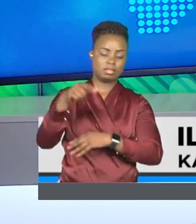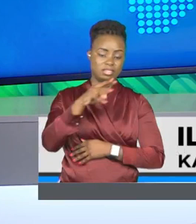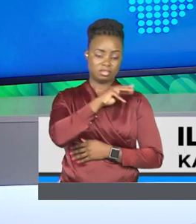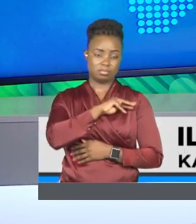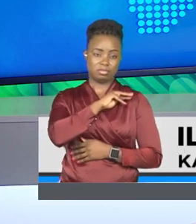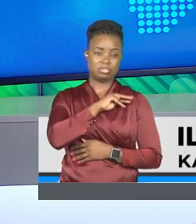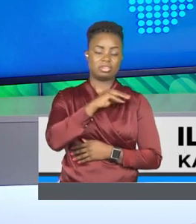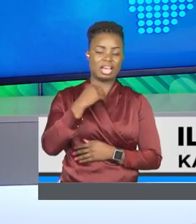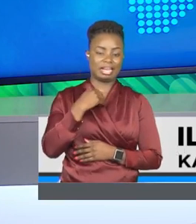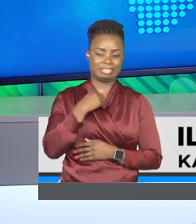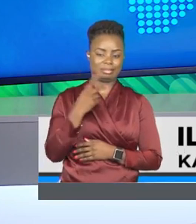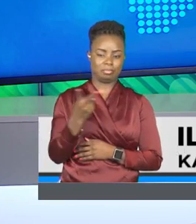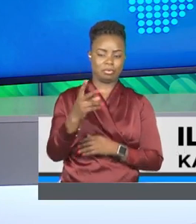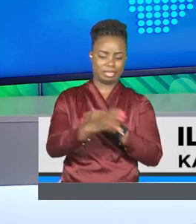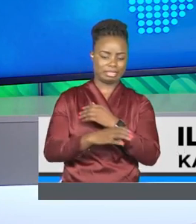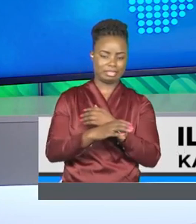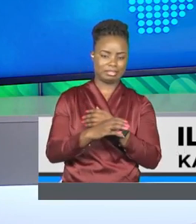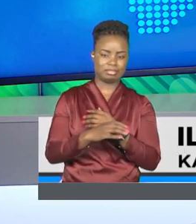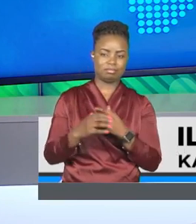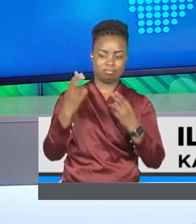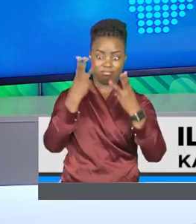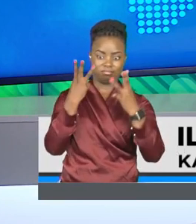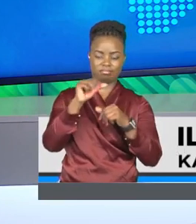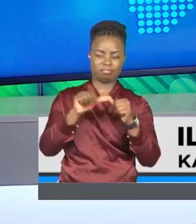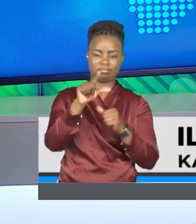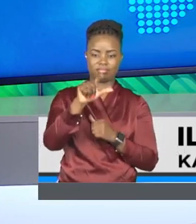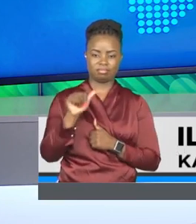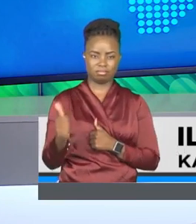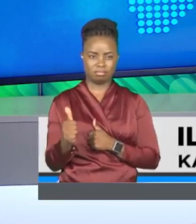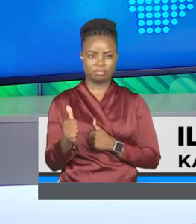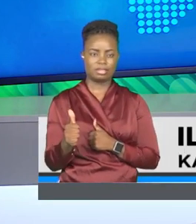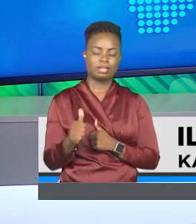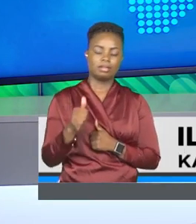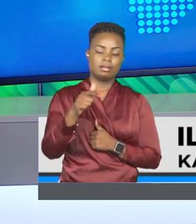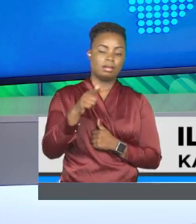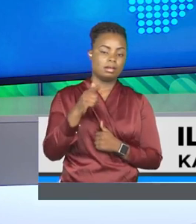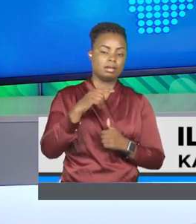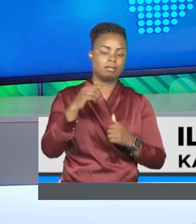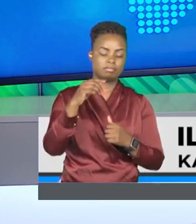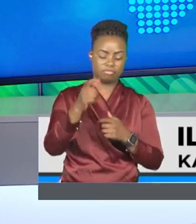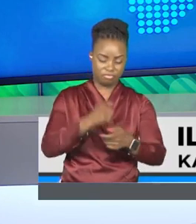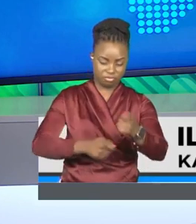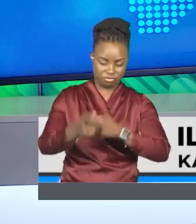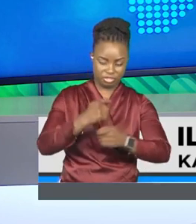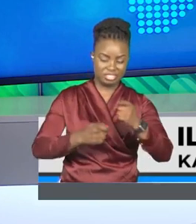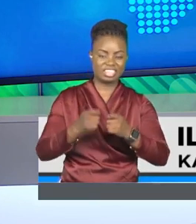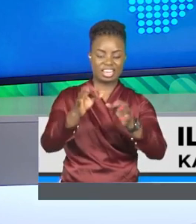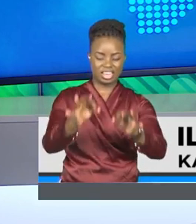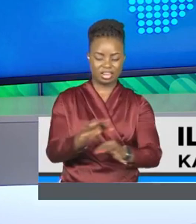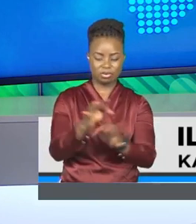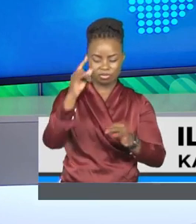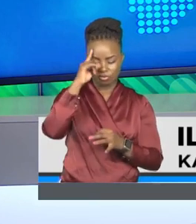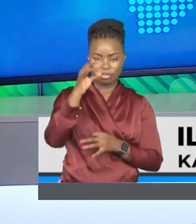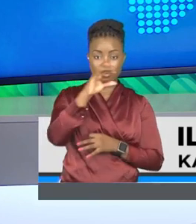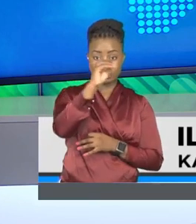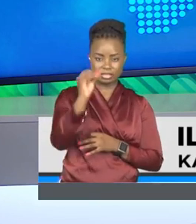soaring between the two countries. Landlocked Uganda's fishing industry accounts for 3% of the country's GDP and employs